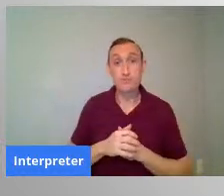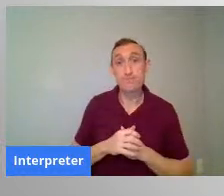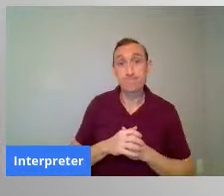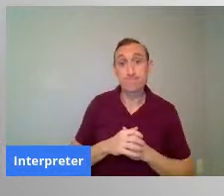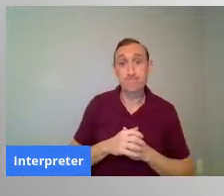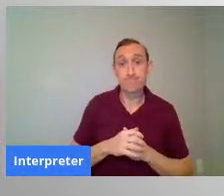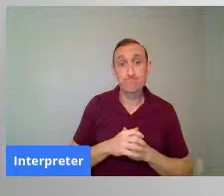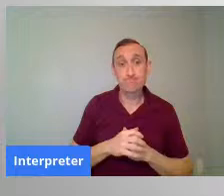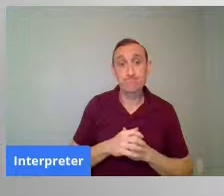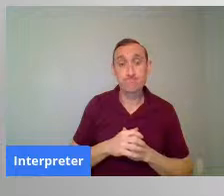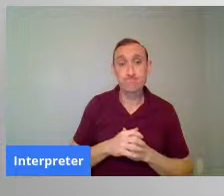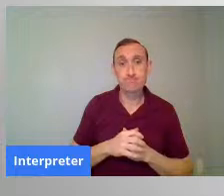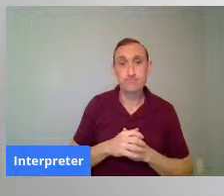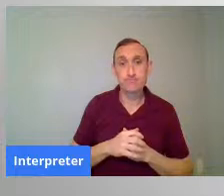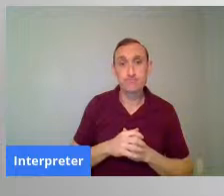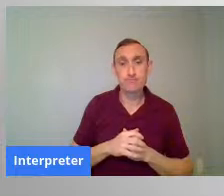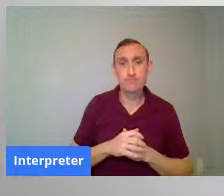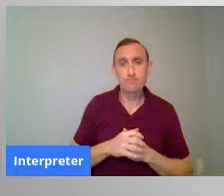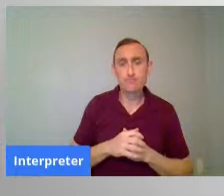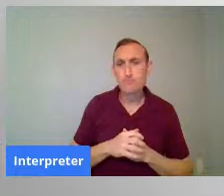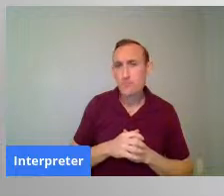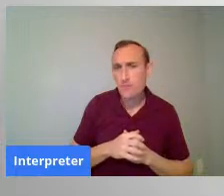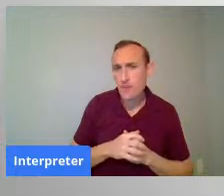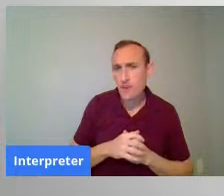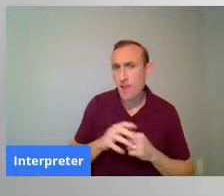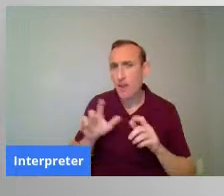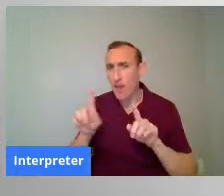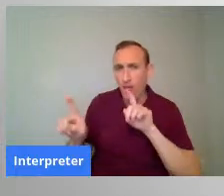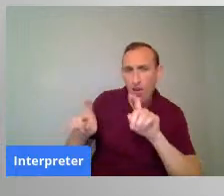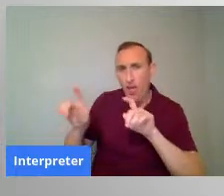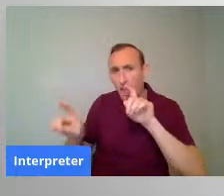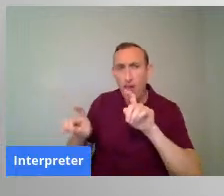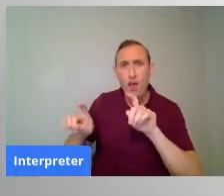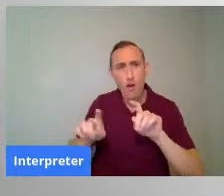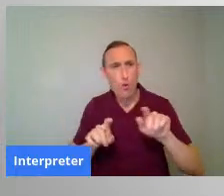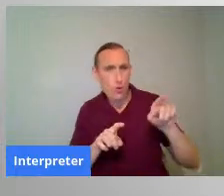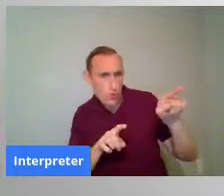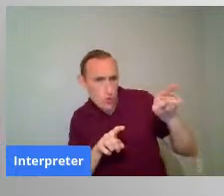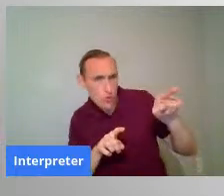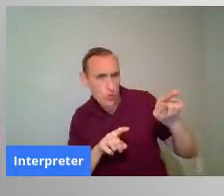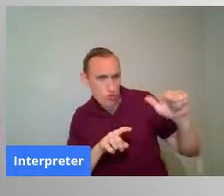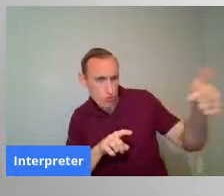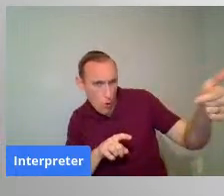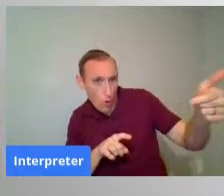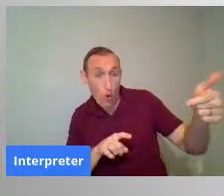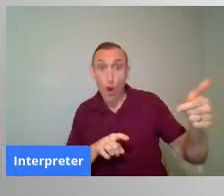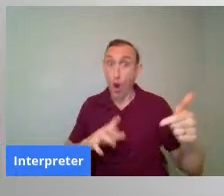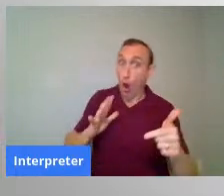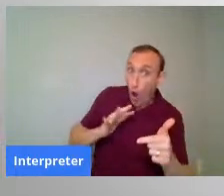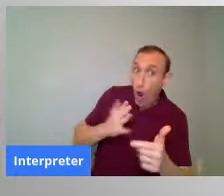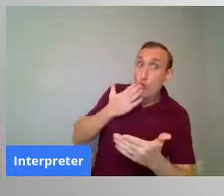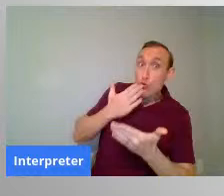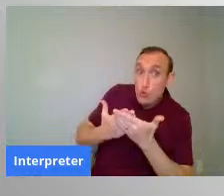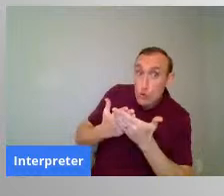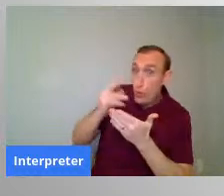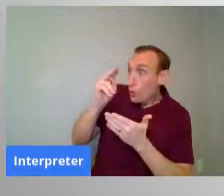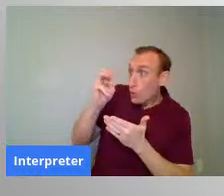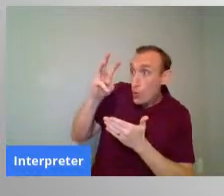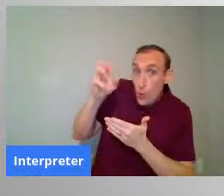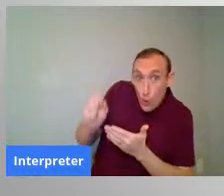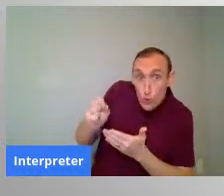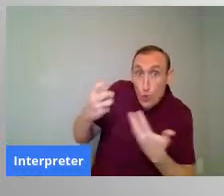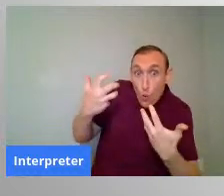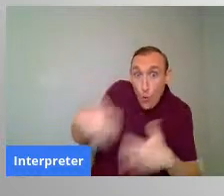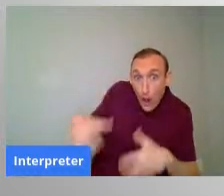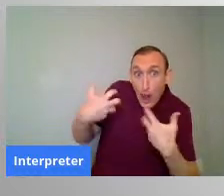I have That's just good news. Oh, sorry. Go ahead. No, I'm just saying that's good news. I've never heard an administrator say